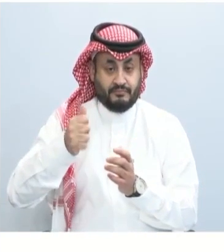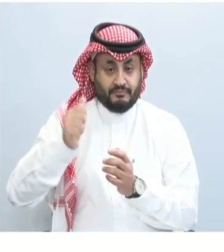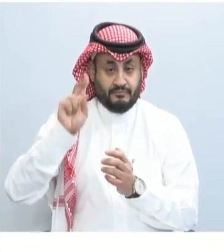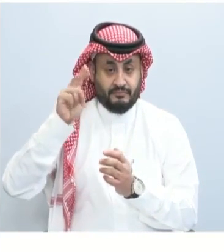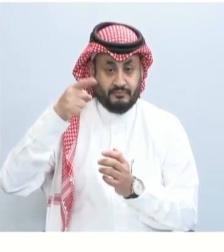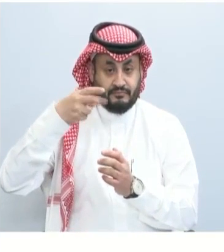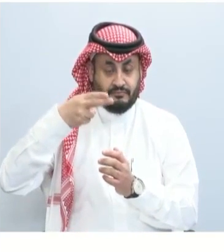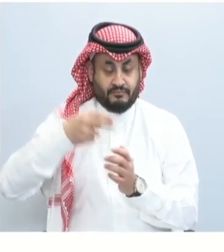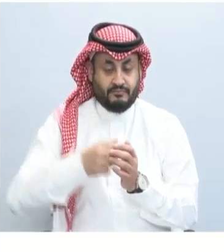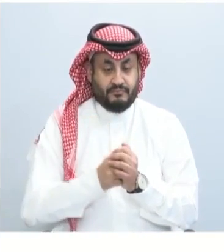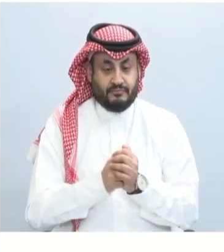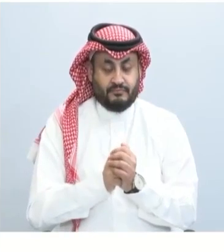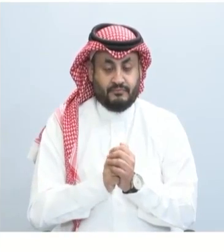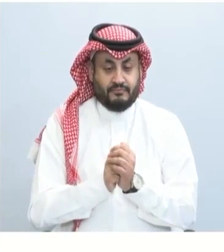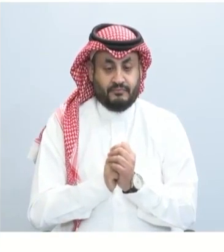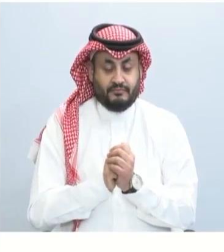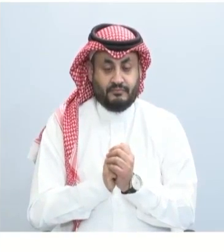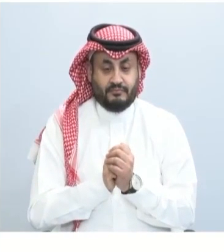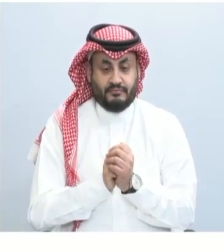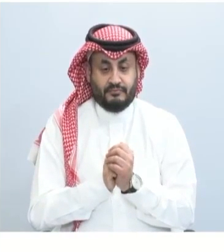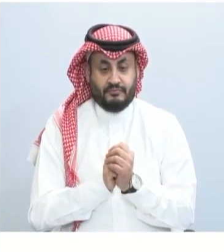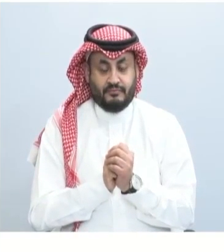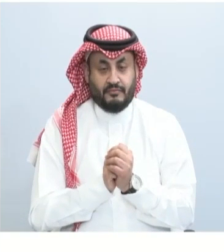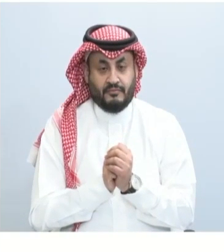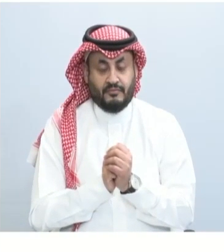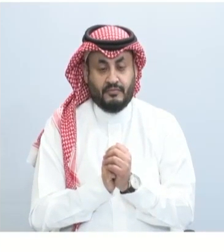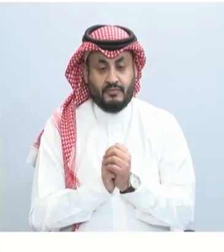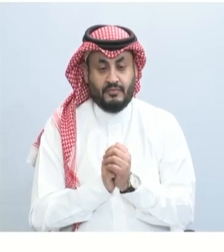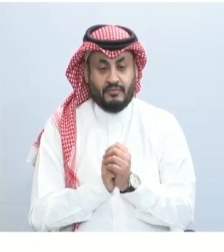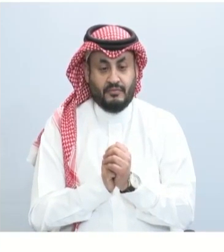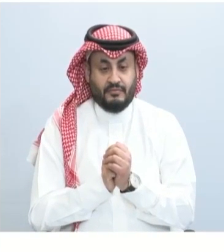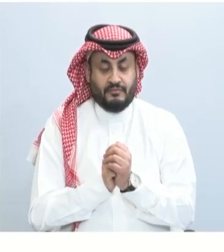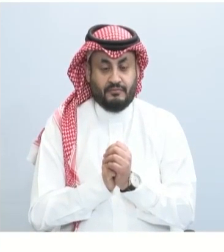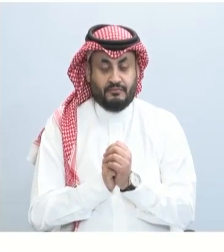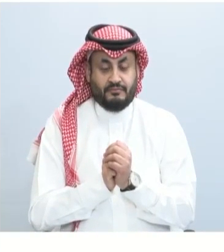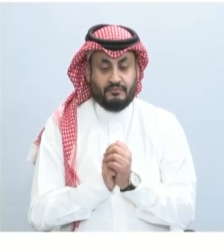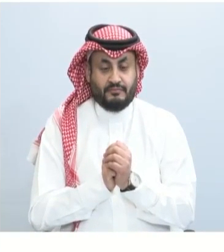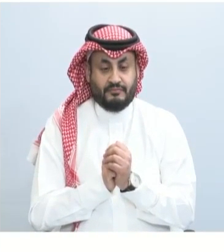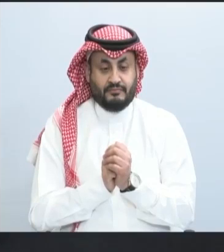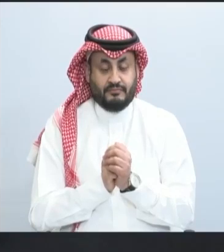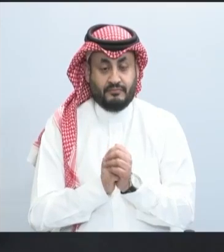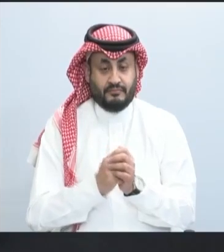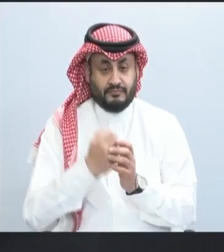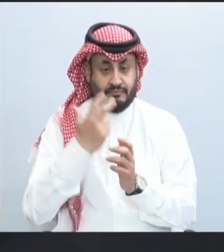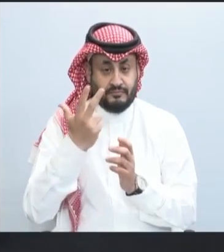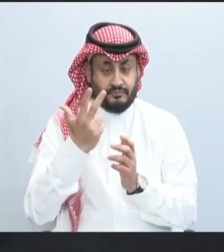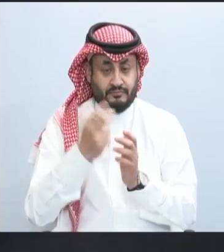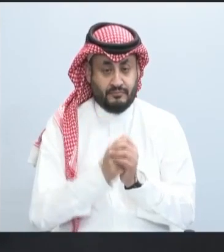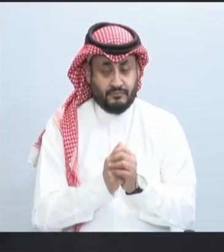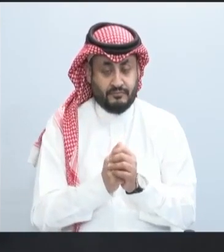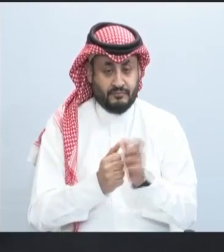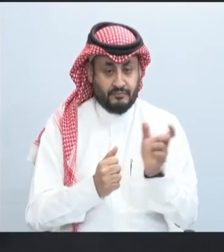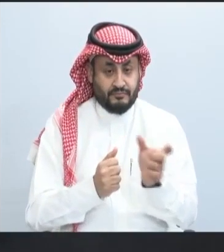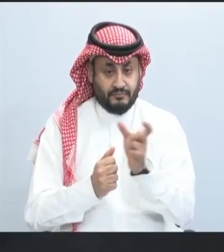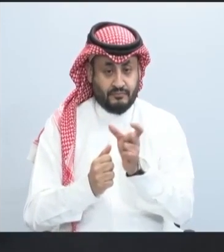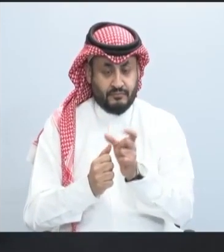Laugh. Very well. So here we do have three different words,